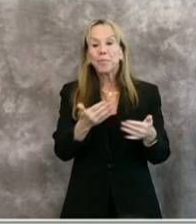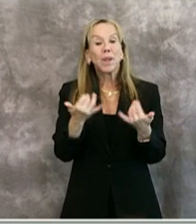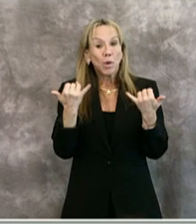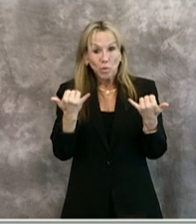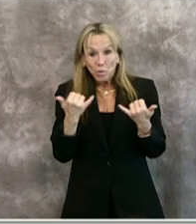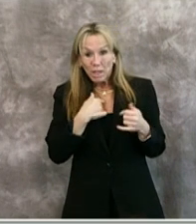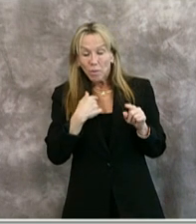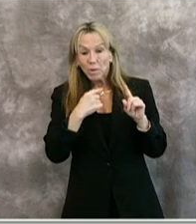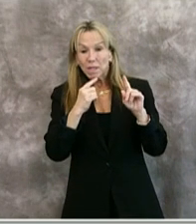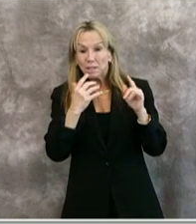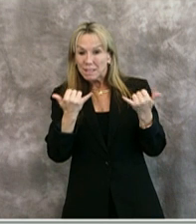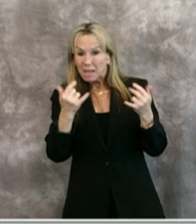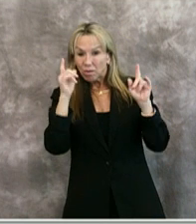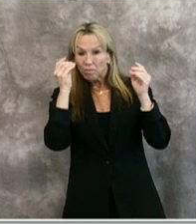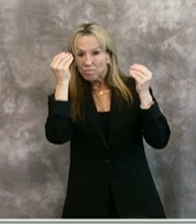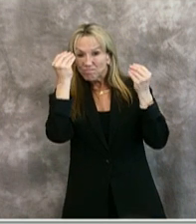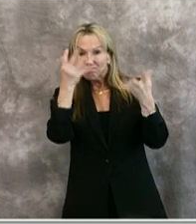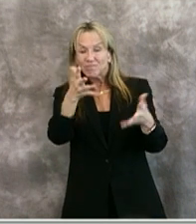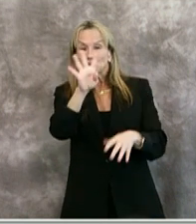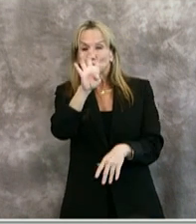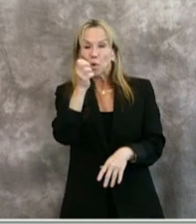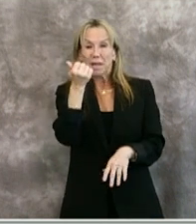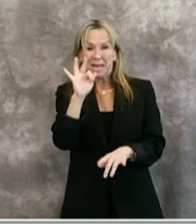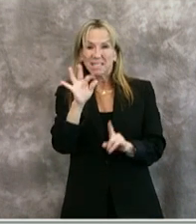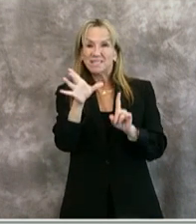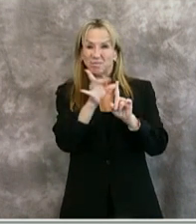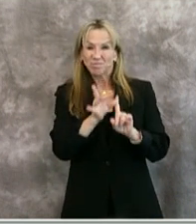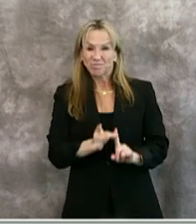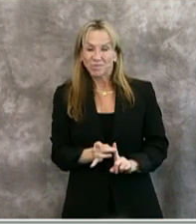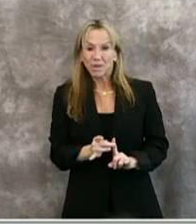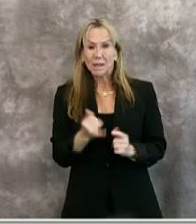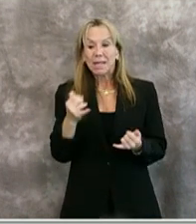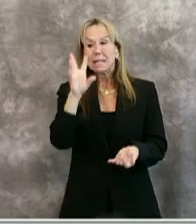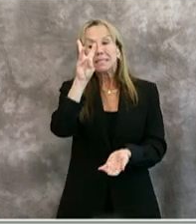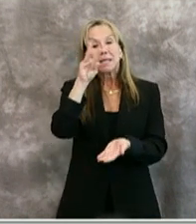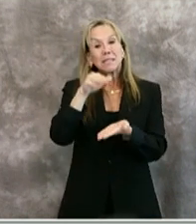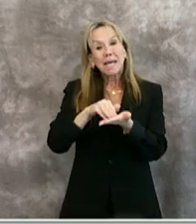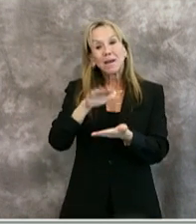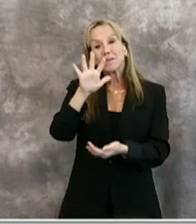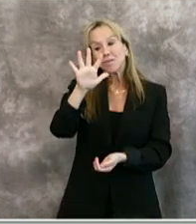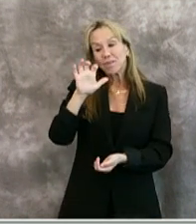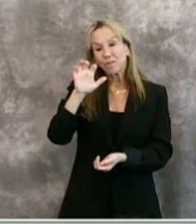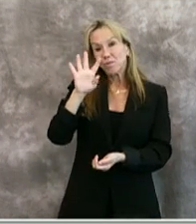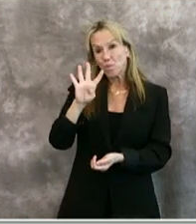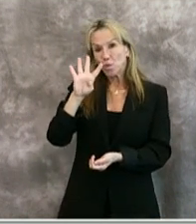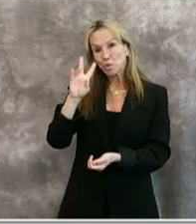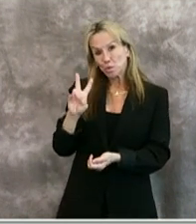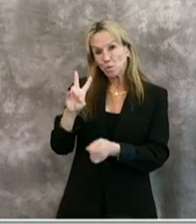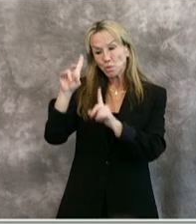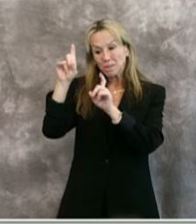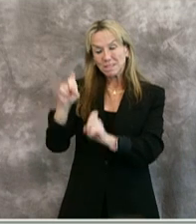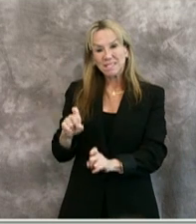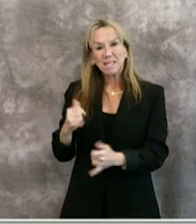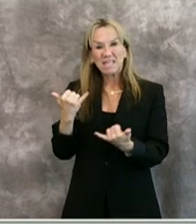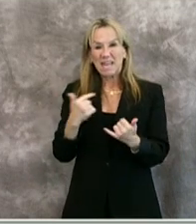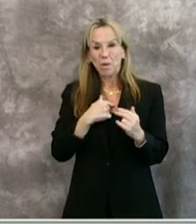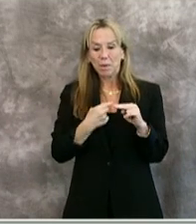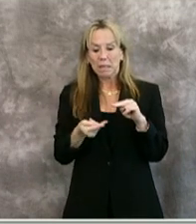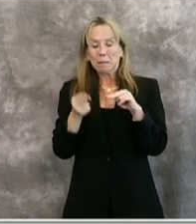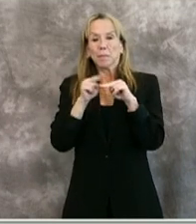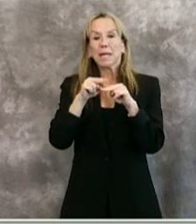419 positive tests out of a total of 6,542. That gets us at a